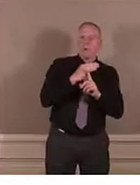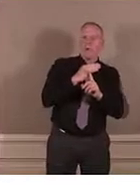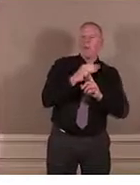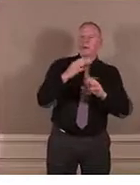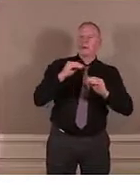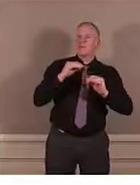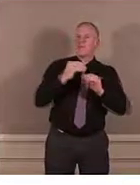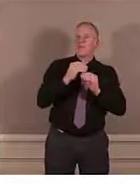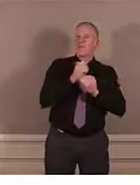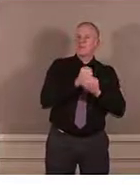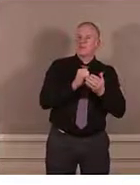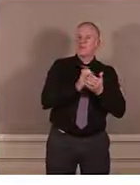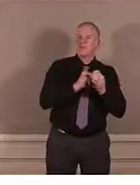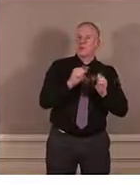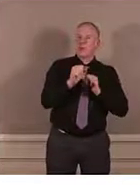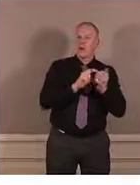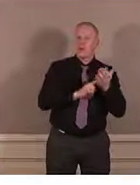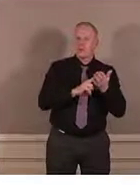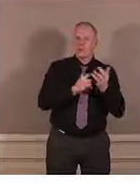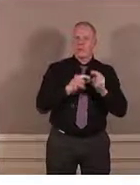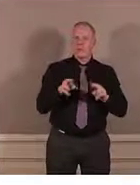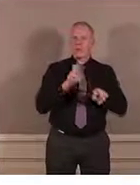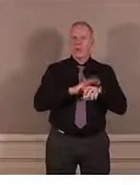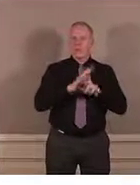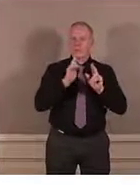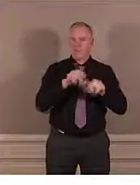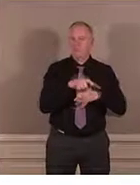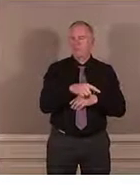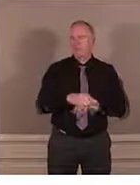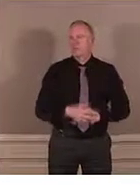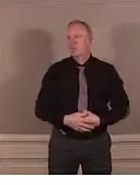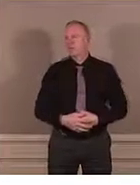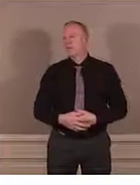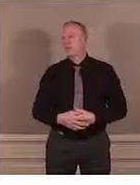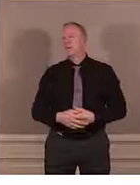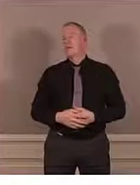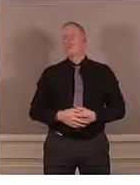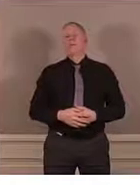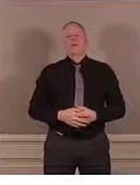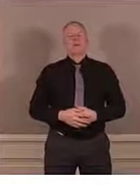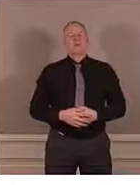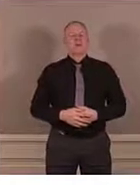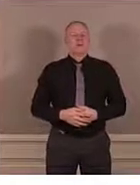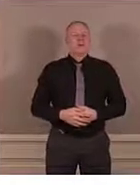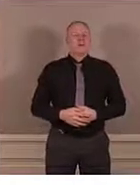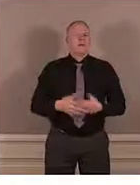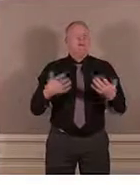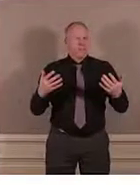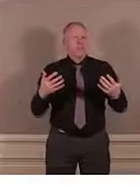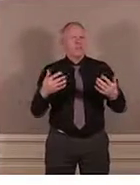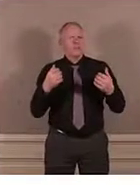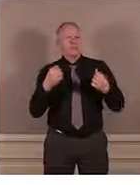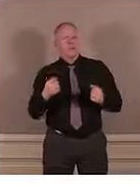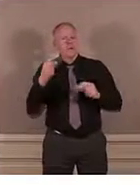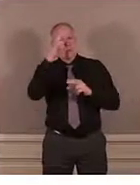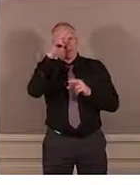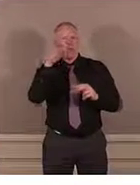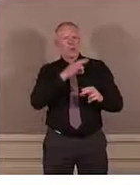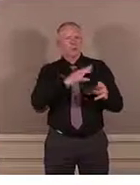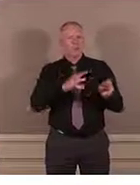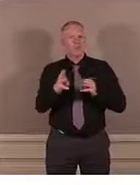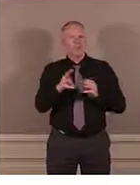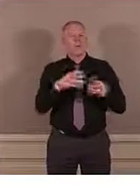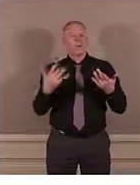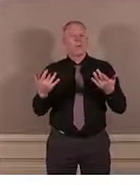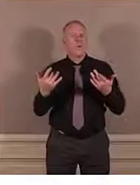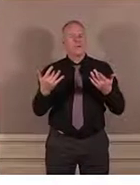with service users where appropriate. We also saw very good examples of good practice in terms of